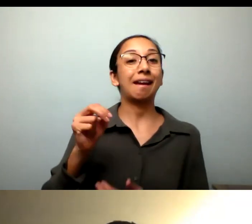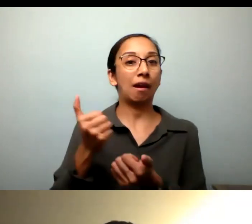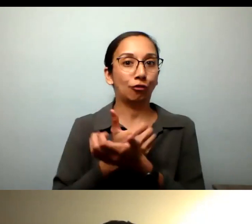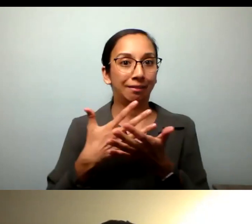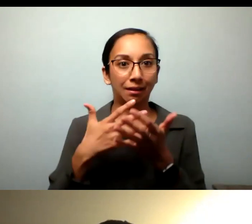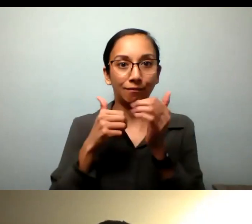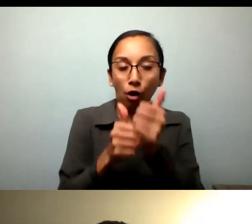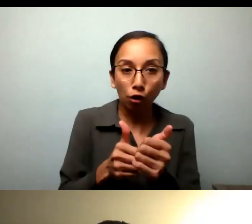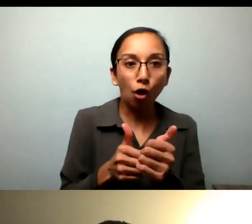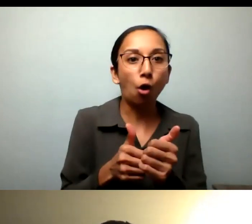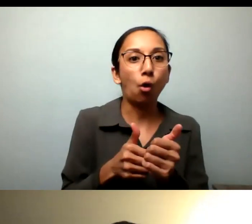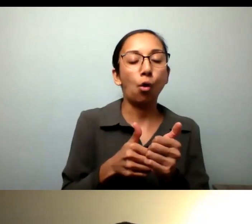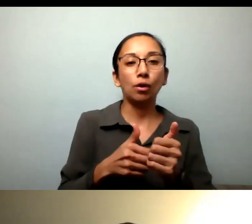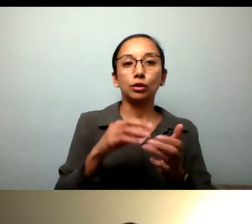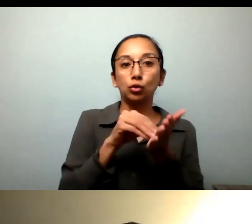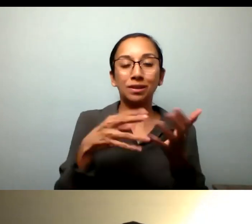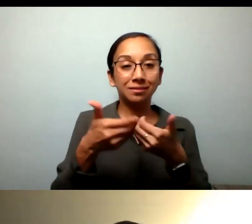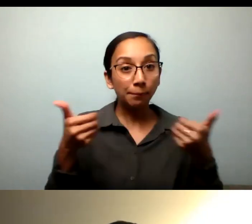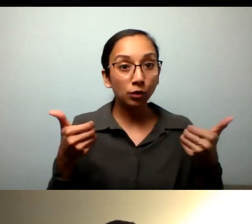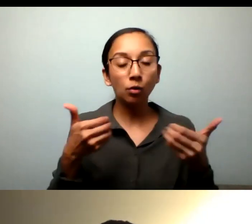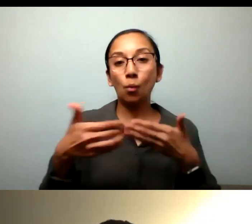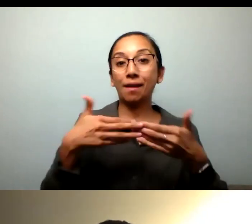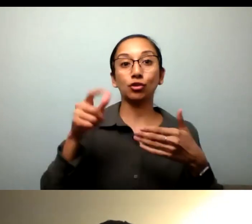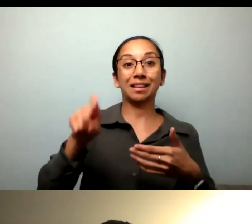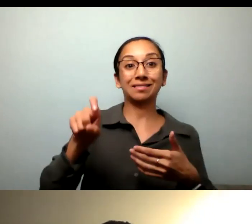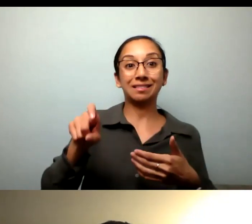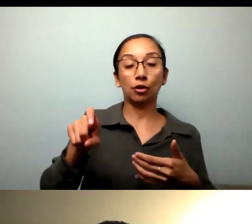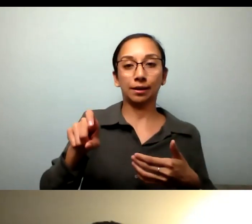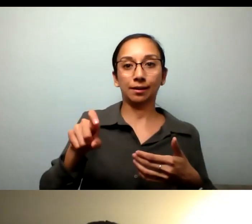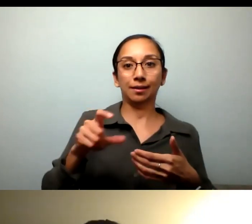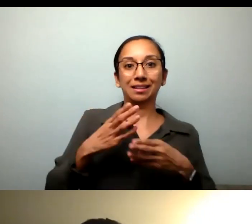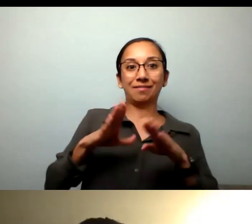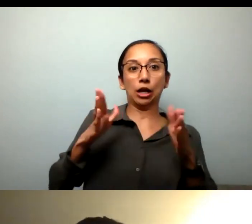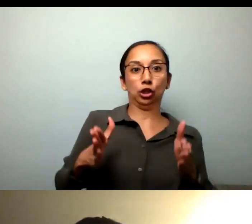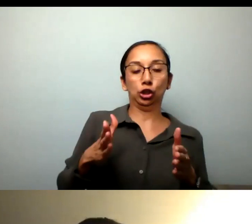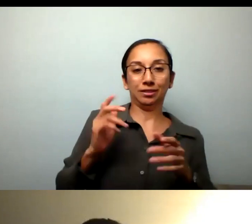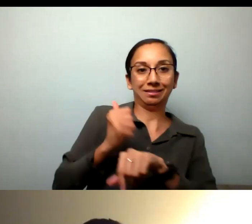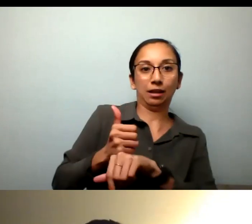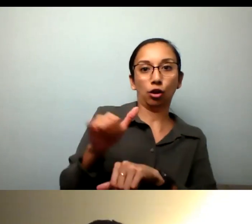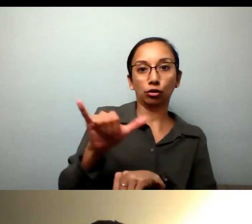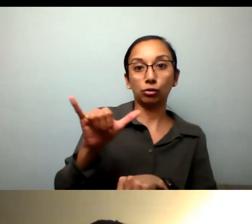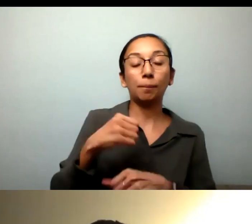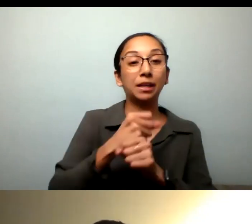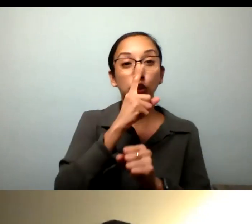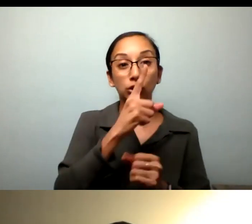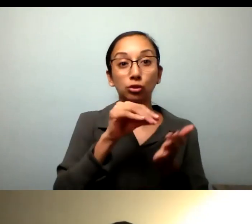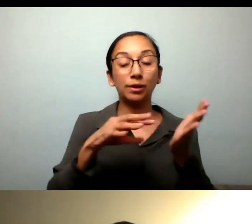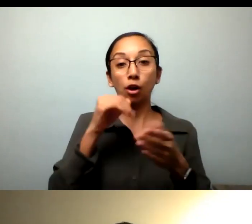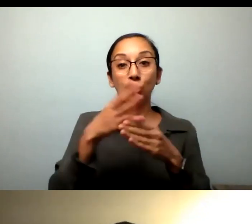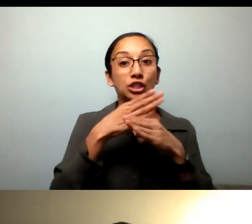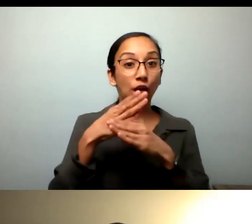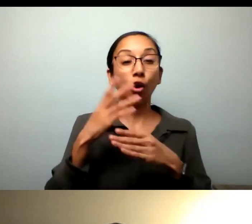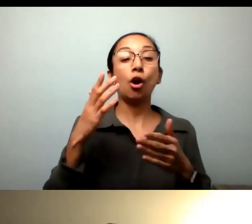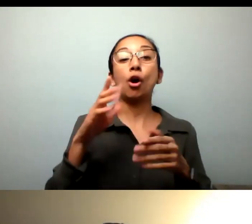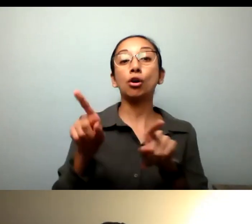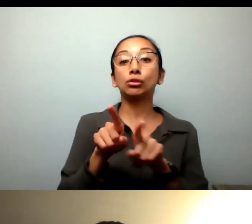students are separated, and whatever necessary, the dividers are placed as well. And students are also not sharing any items together, and even when they're